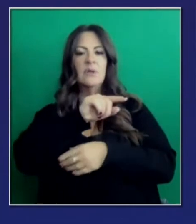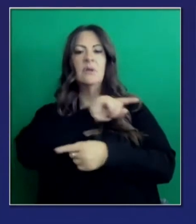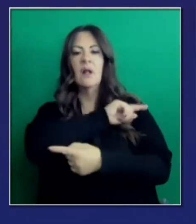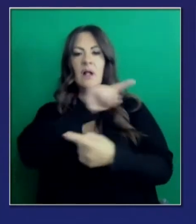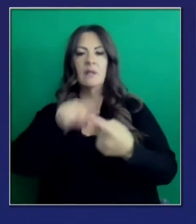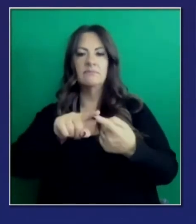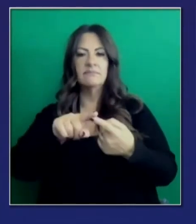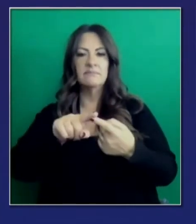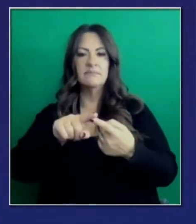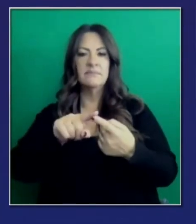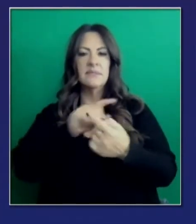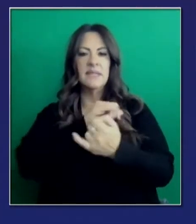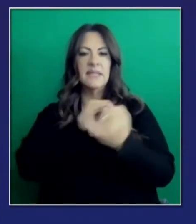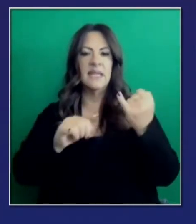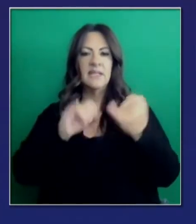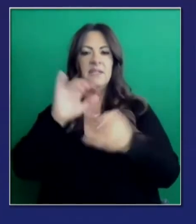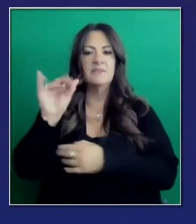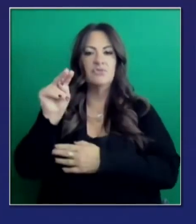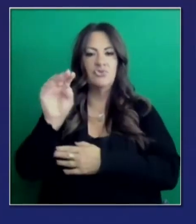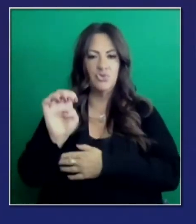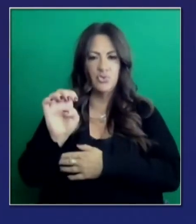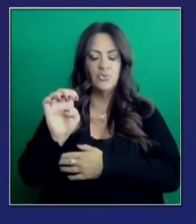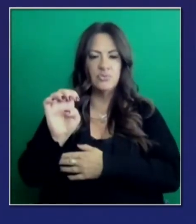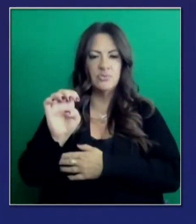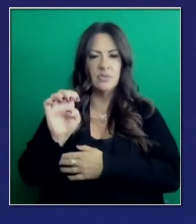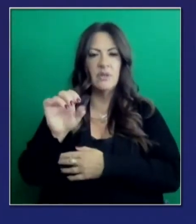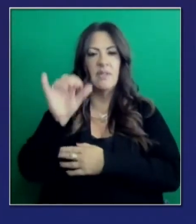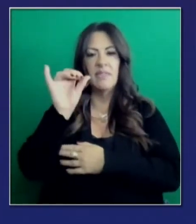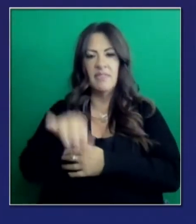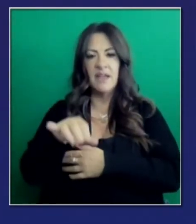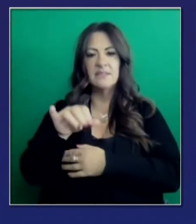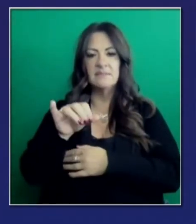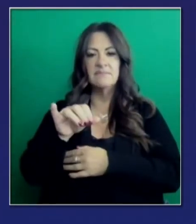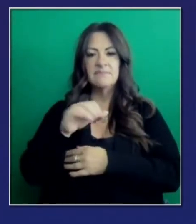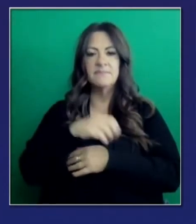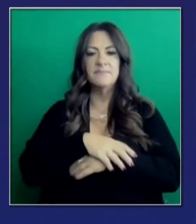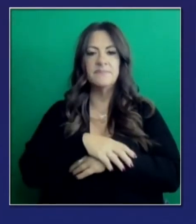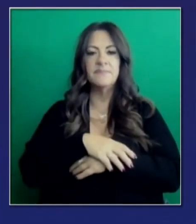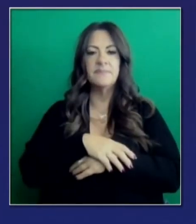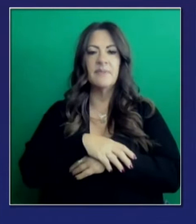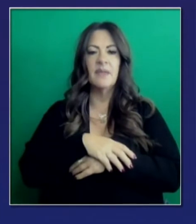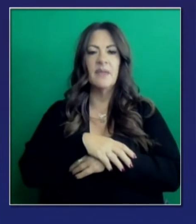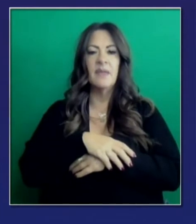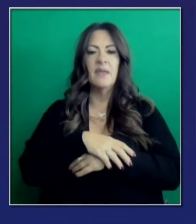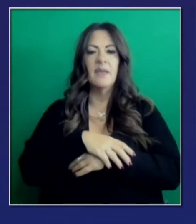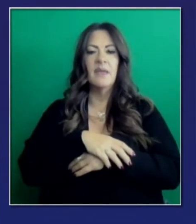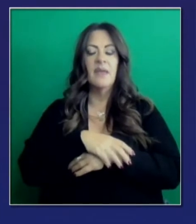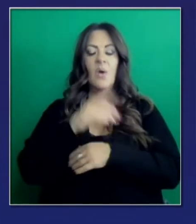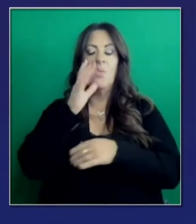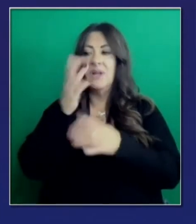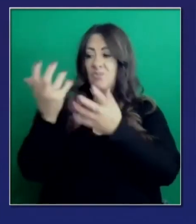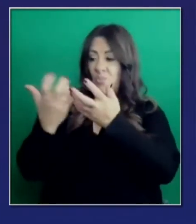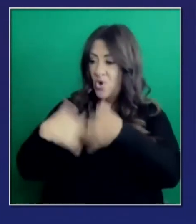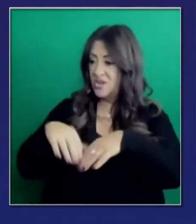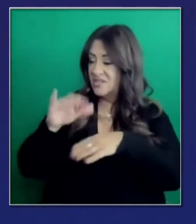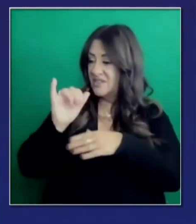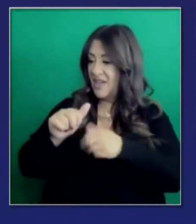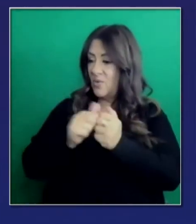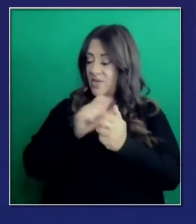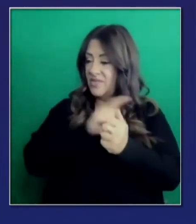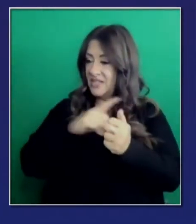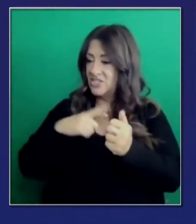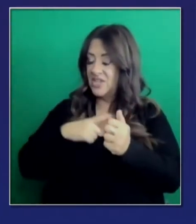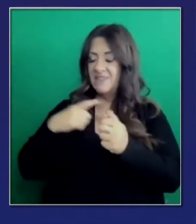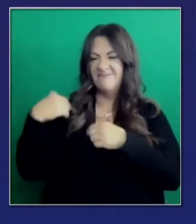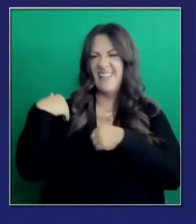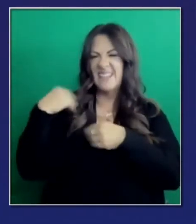period, exclamation, preposition, adjective was worked out. And so we were working through the weekend, and I just want to